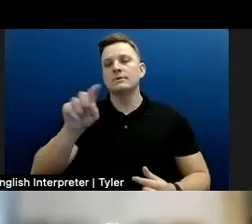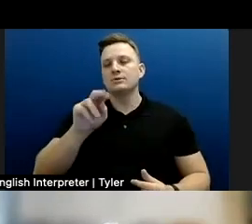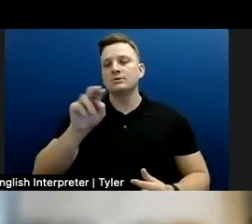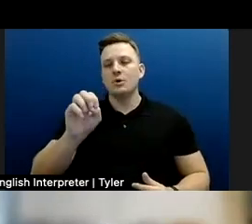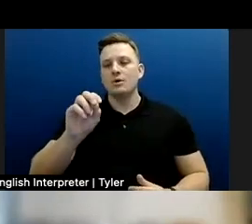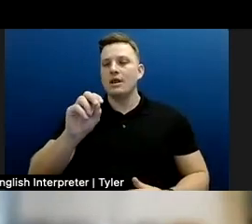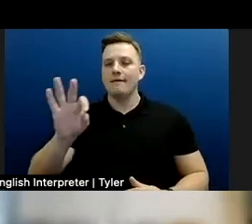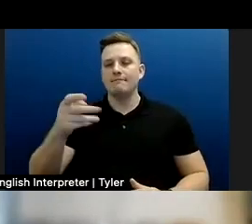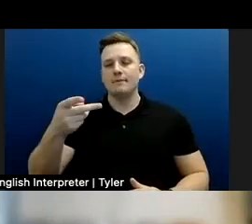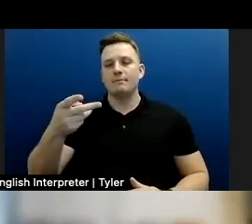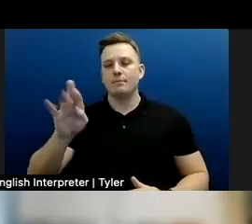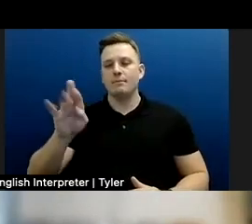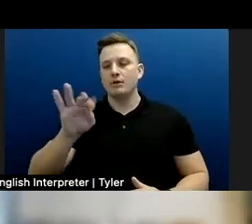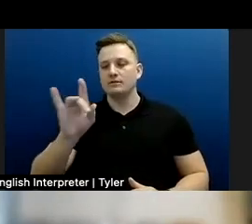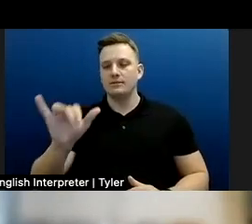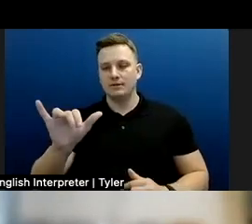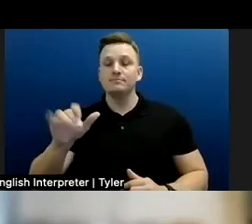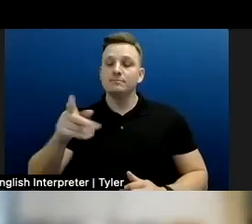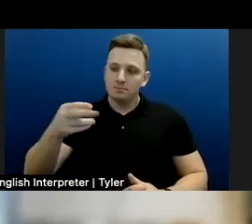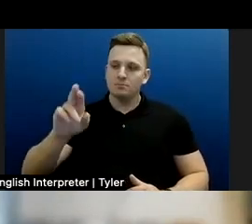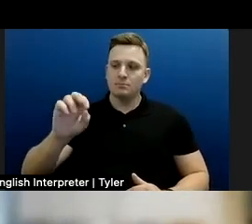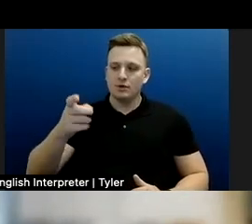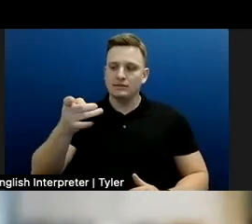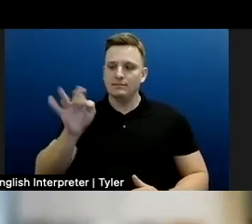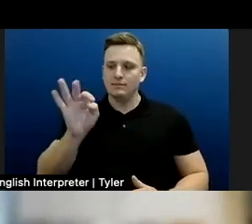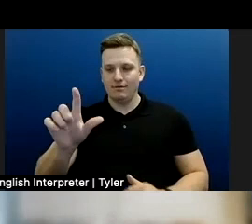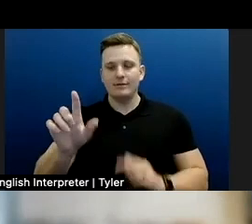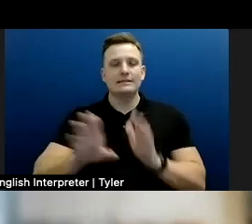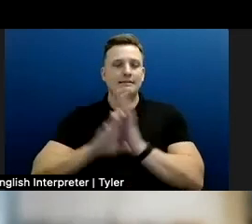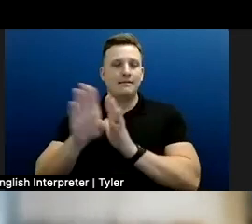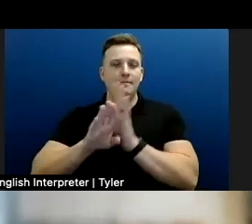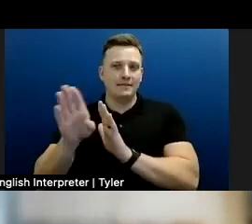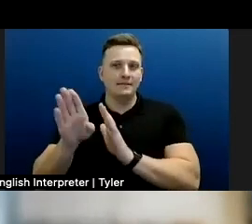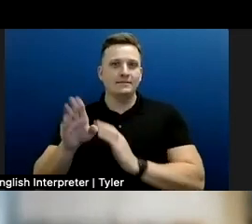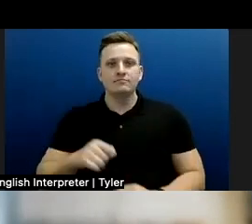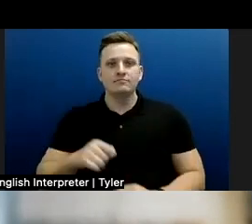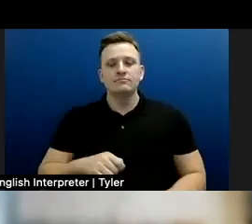proximal development. And it's really influenced